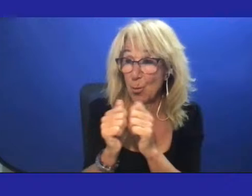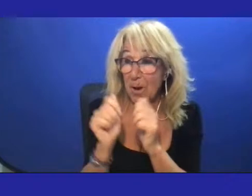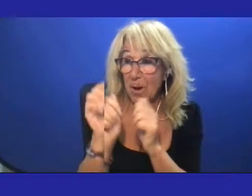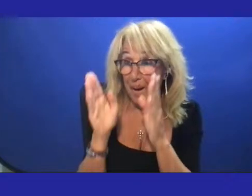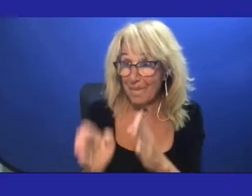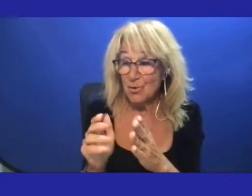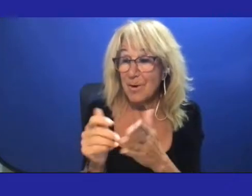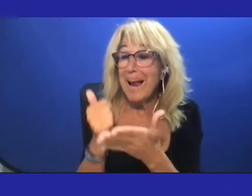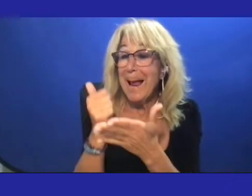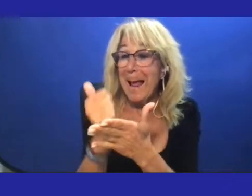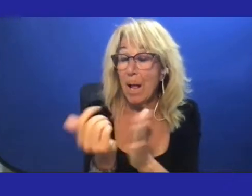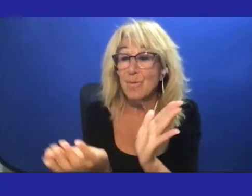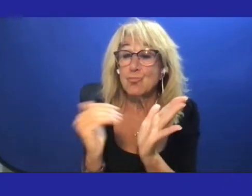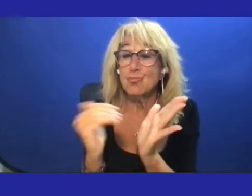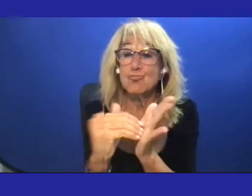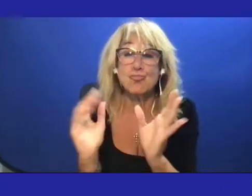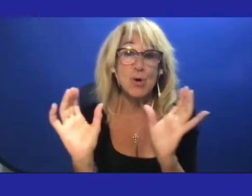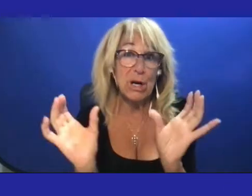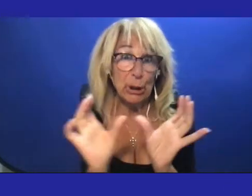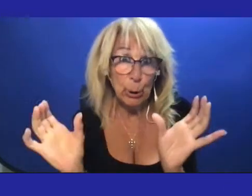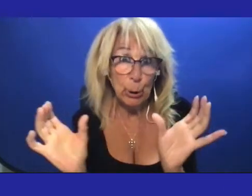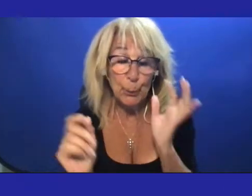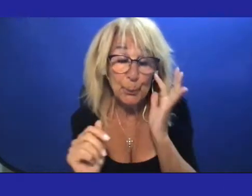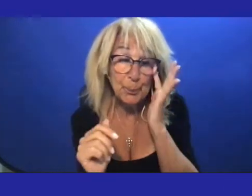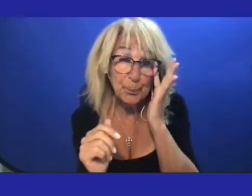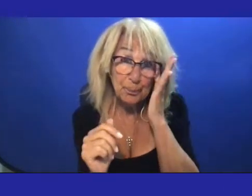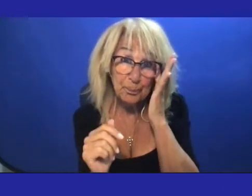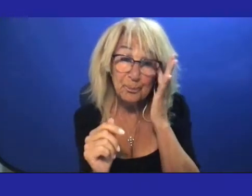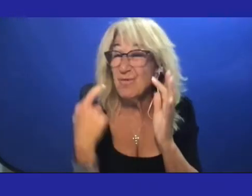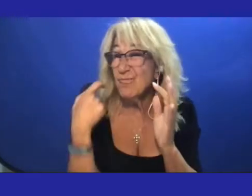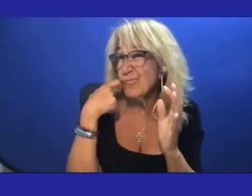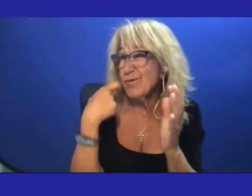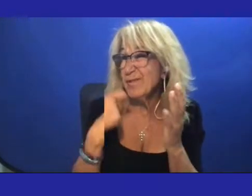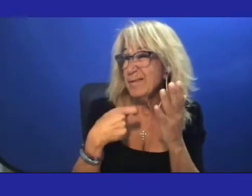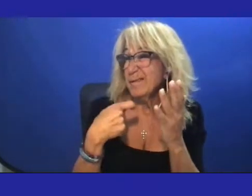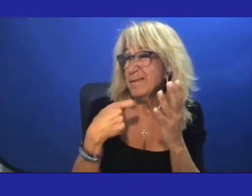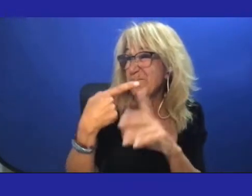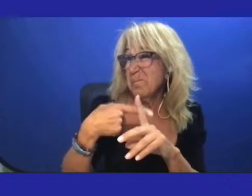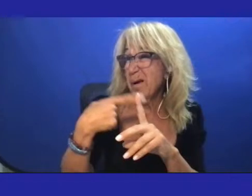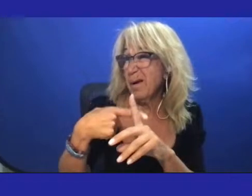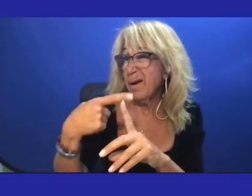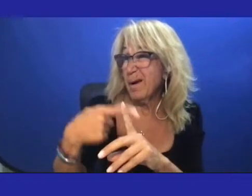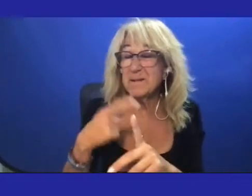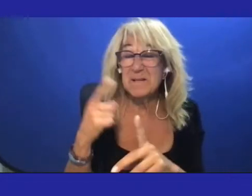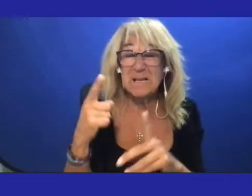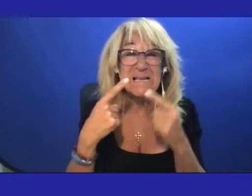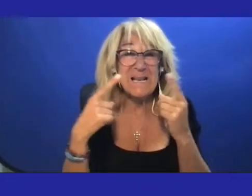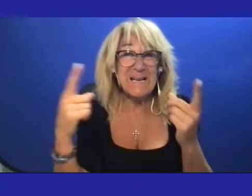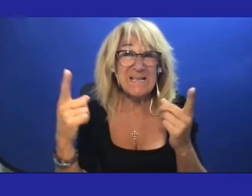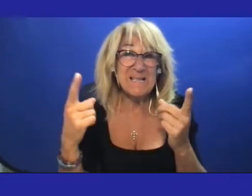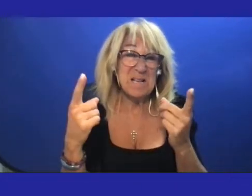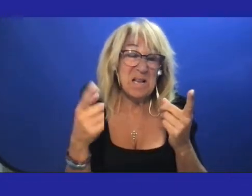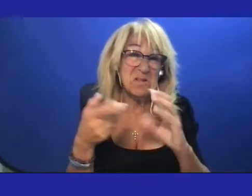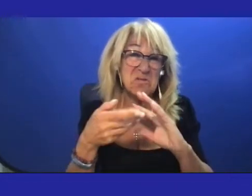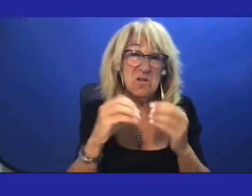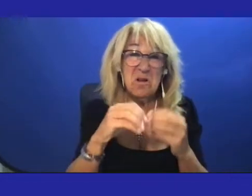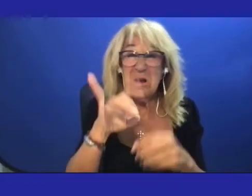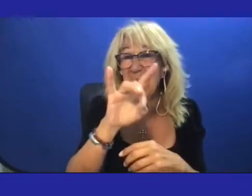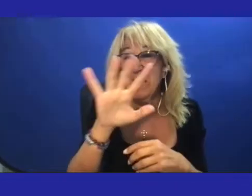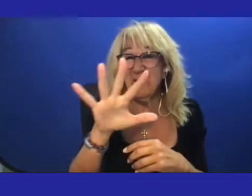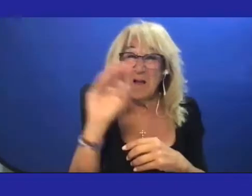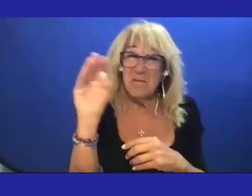renew. And in the last several months, their success rate was 85%, which is